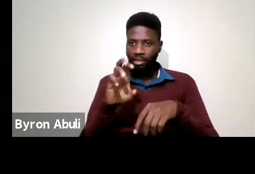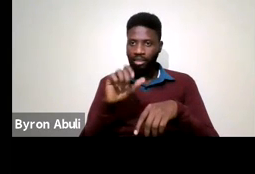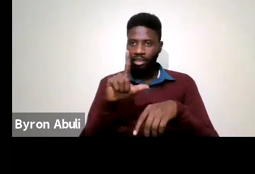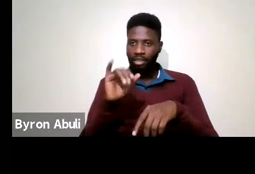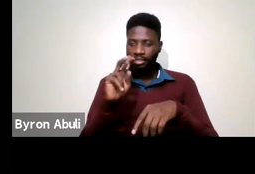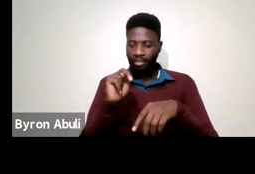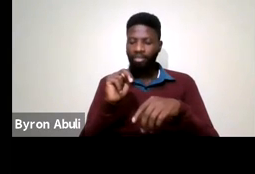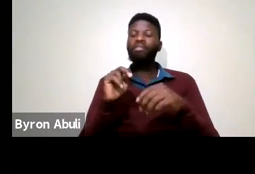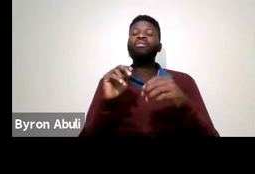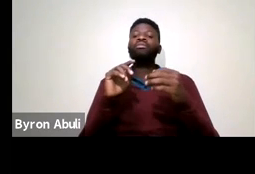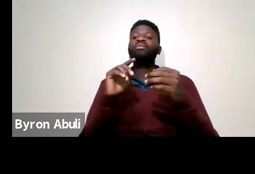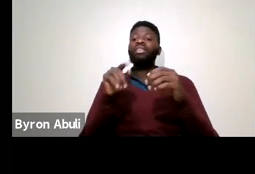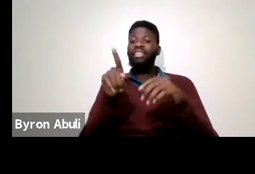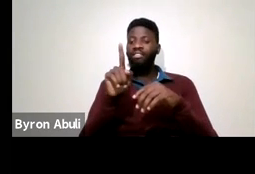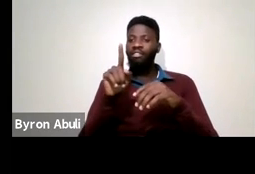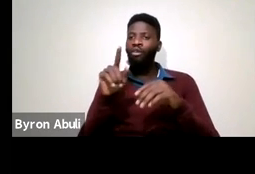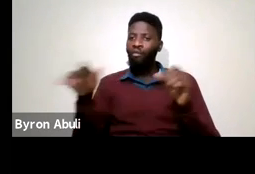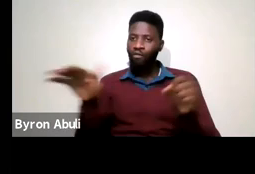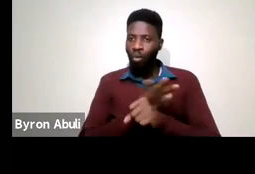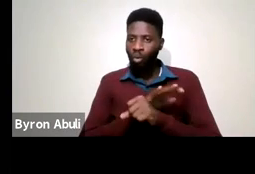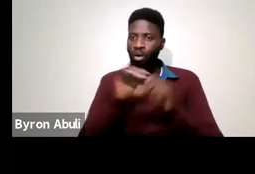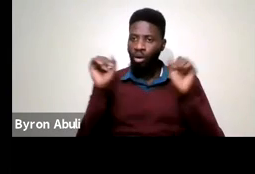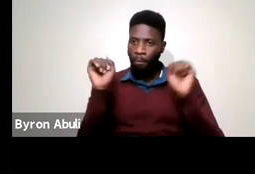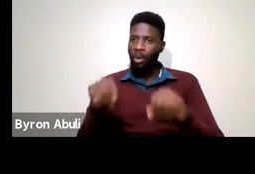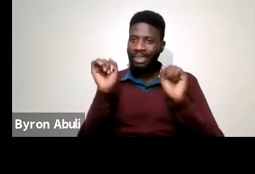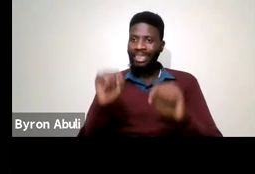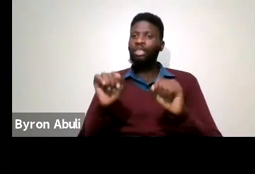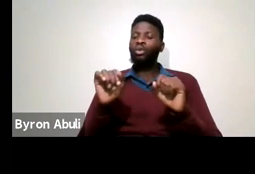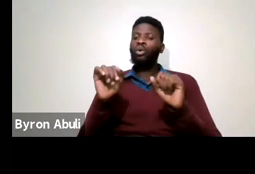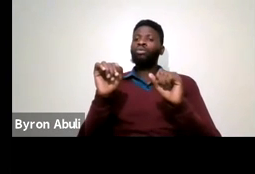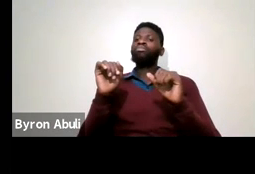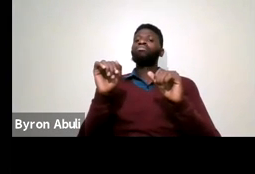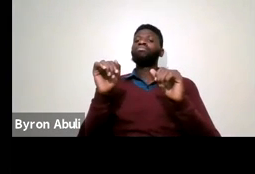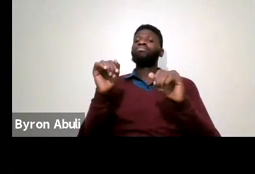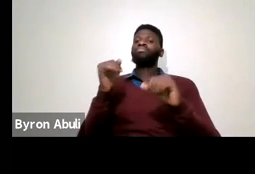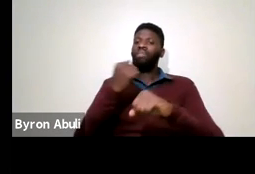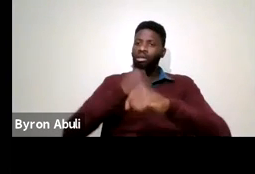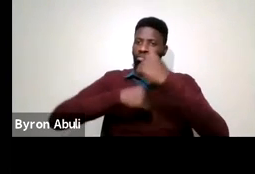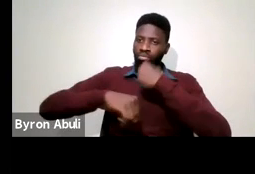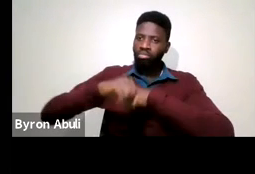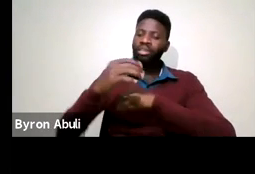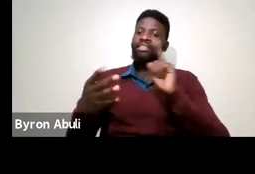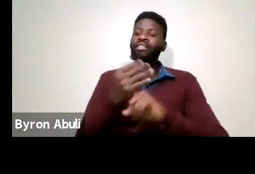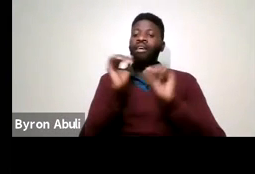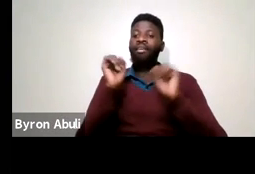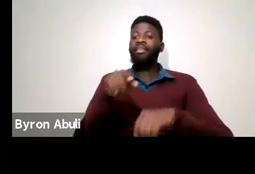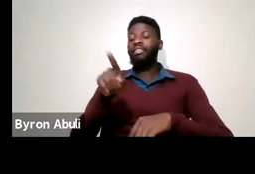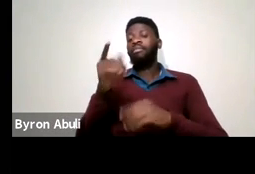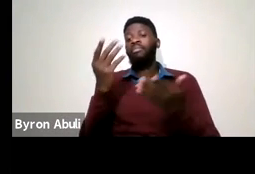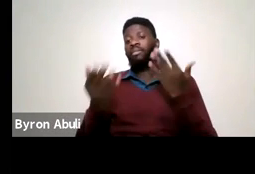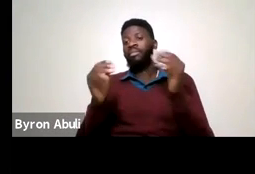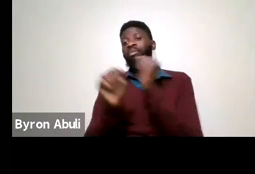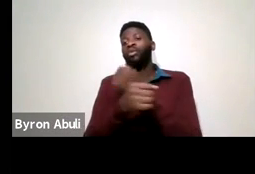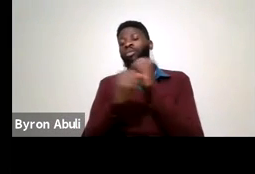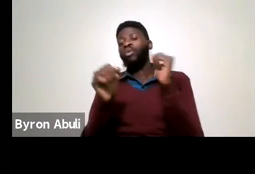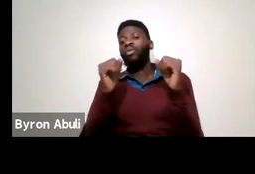potential, without which you may not exploit your full potential, or you may not operate optimally, or you may not be